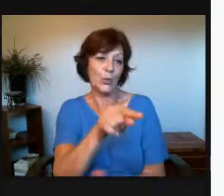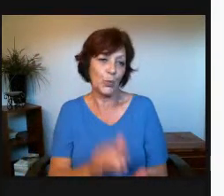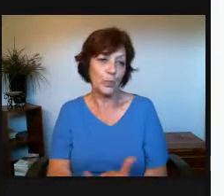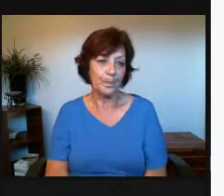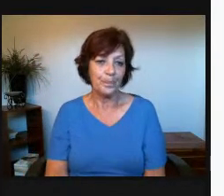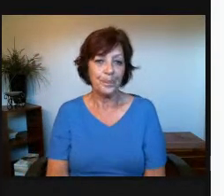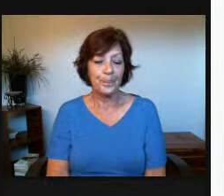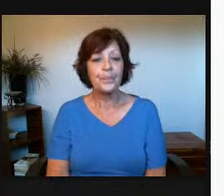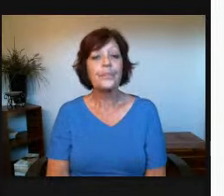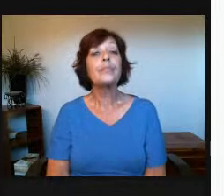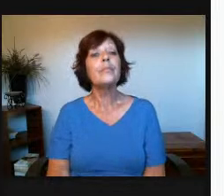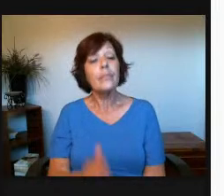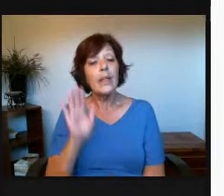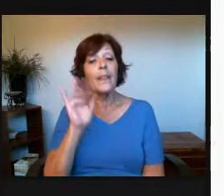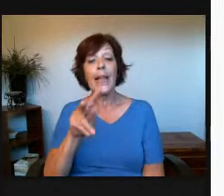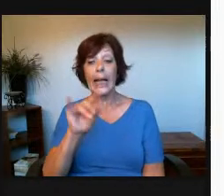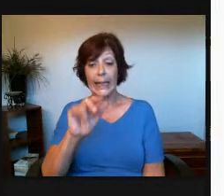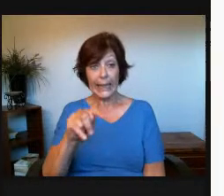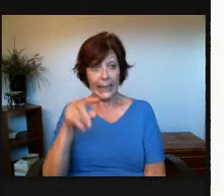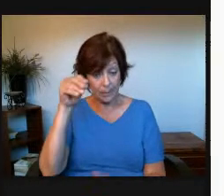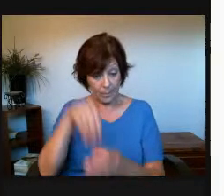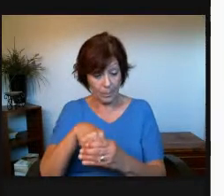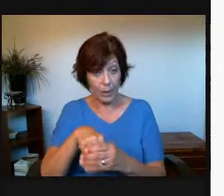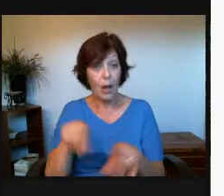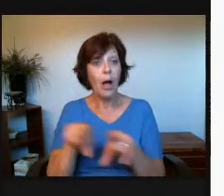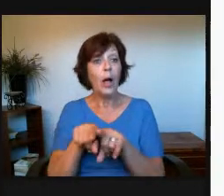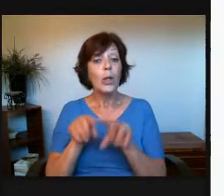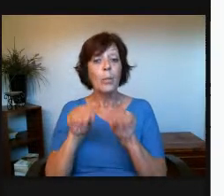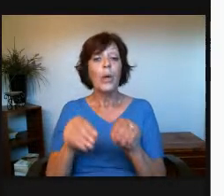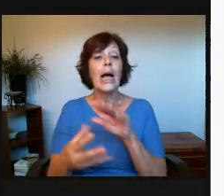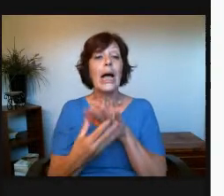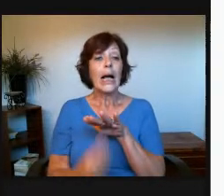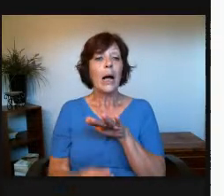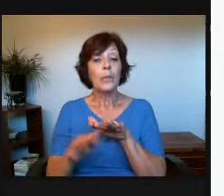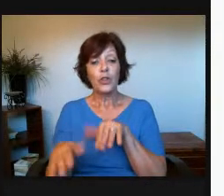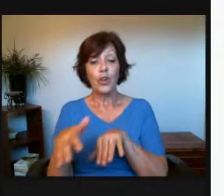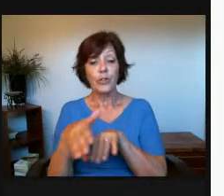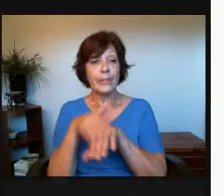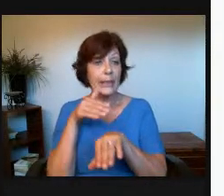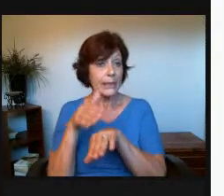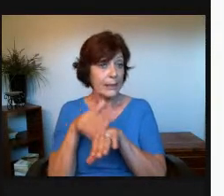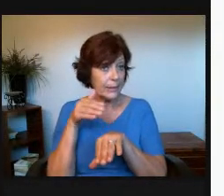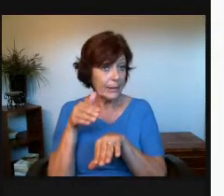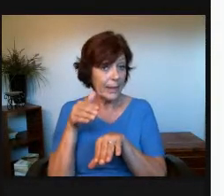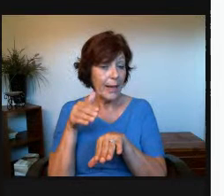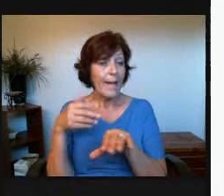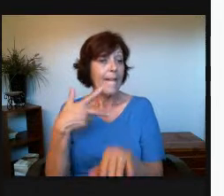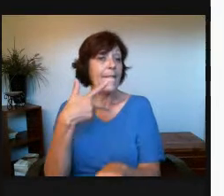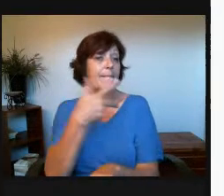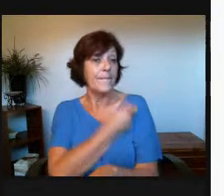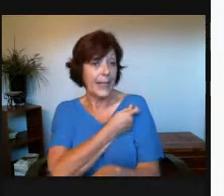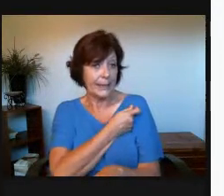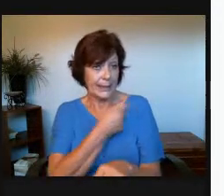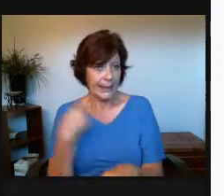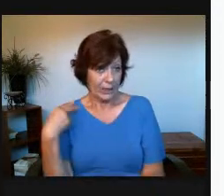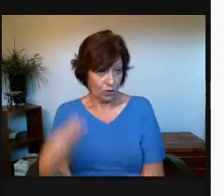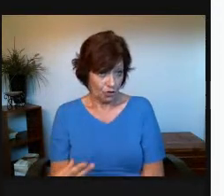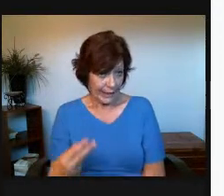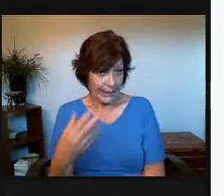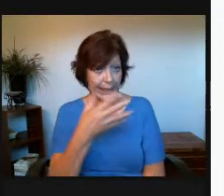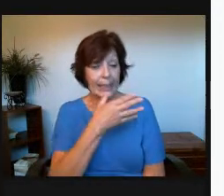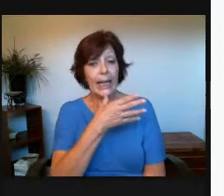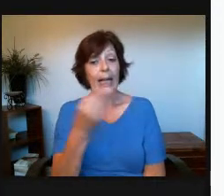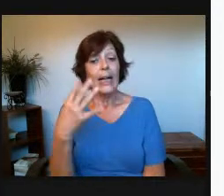faster. In that kit, also have copies of your pet or service animal's vaccination history and